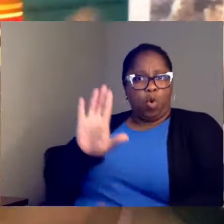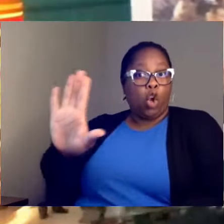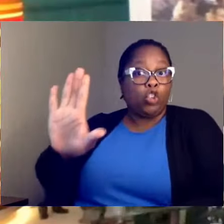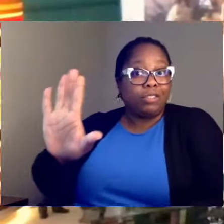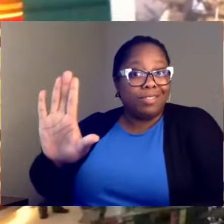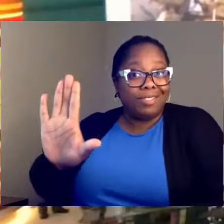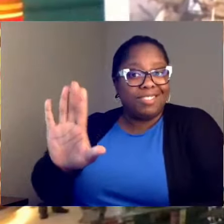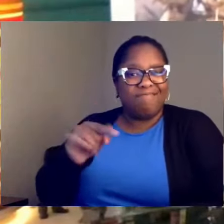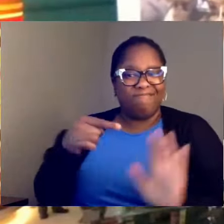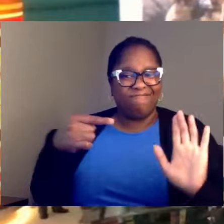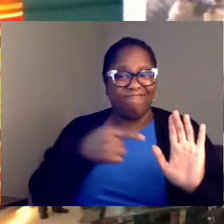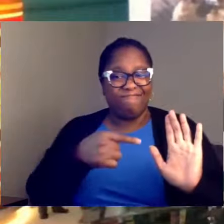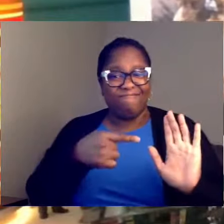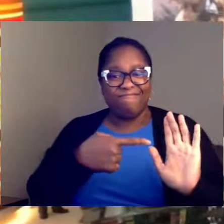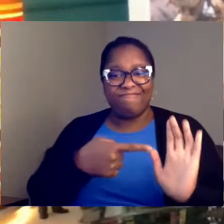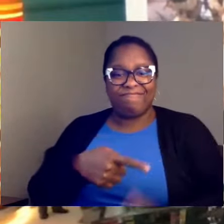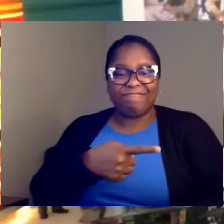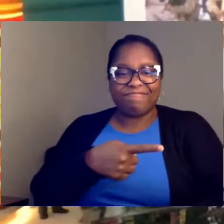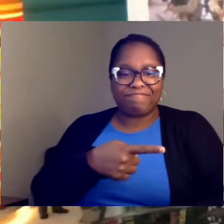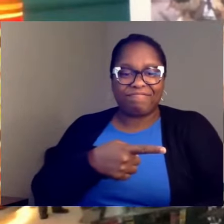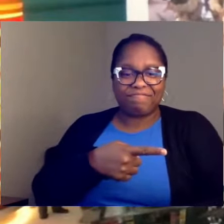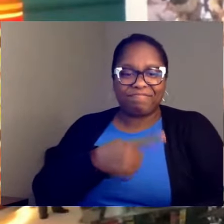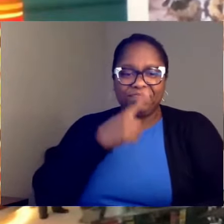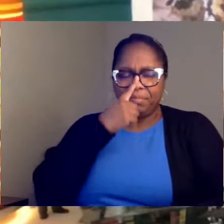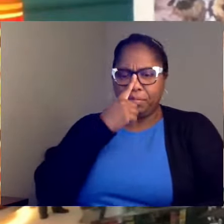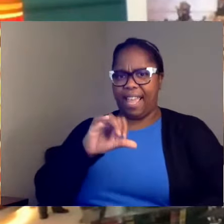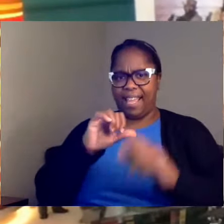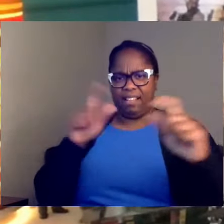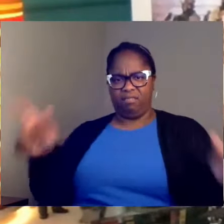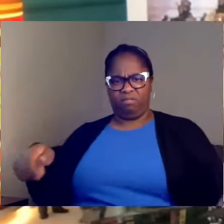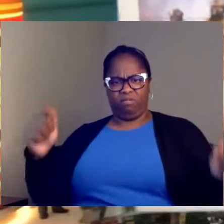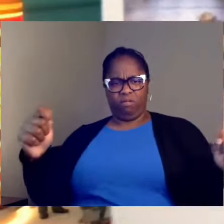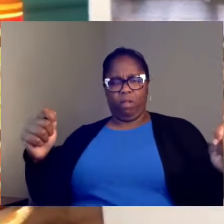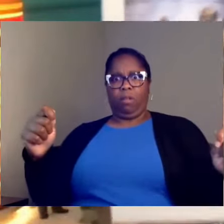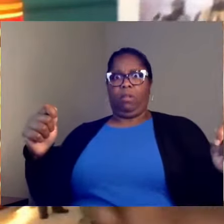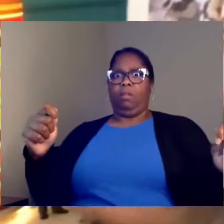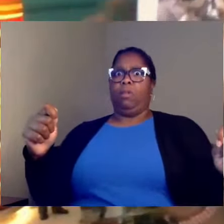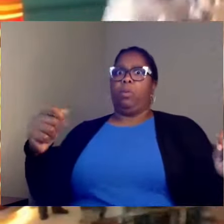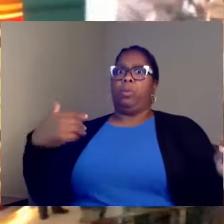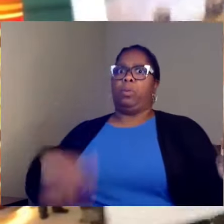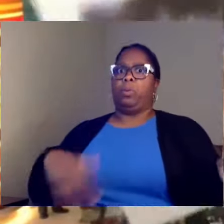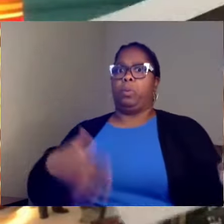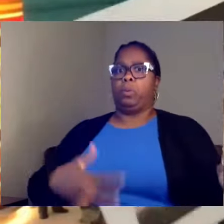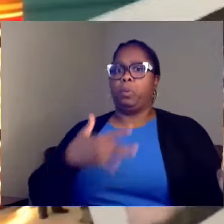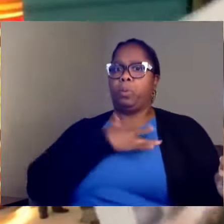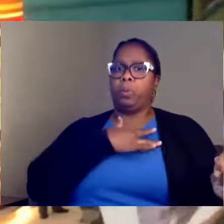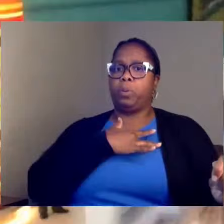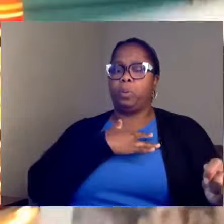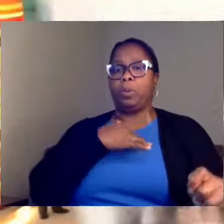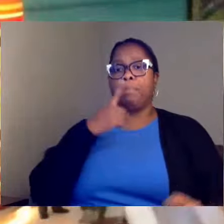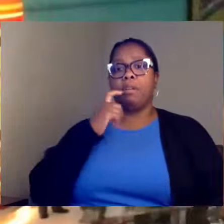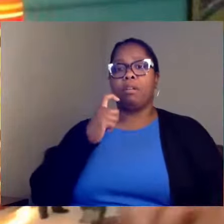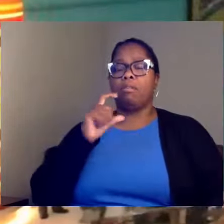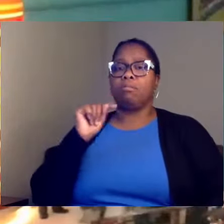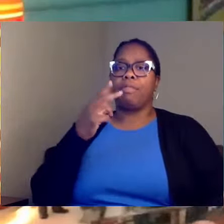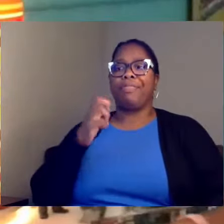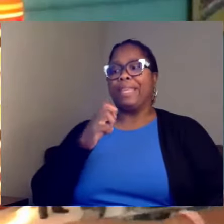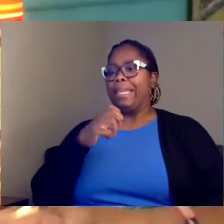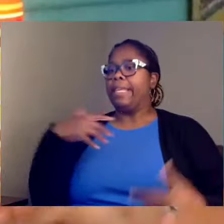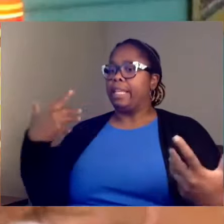right here spoke volumes to me because the militarization that's actually taking place